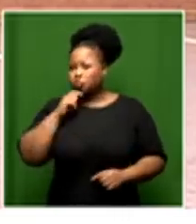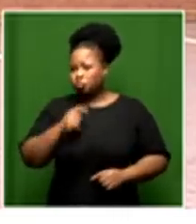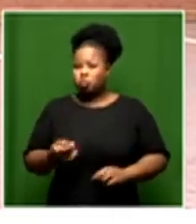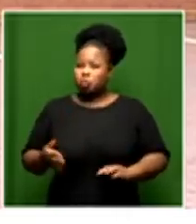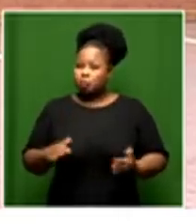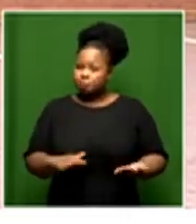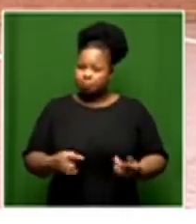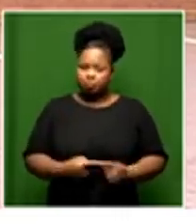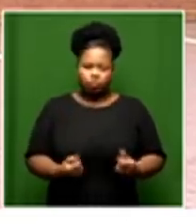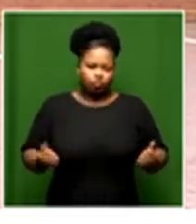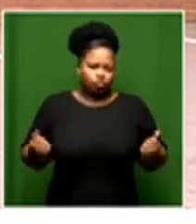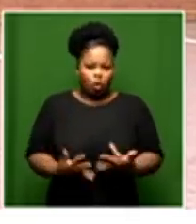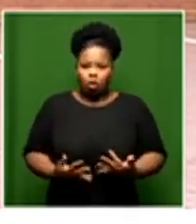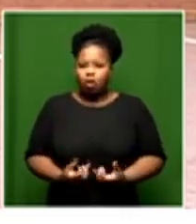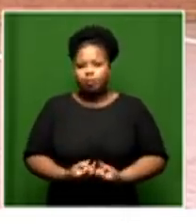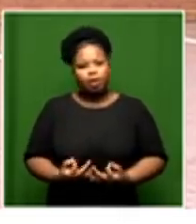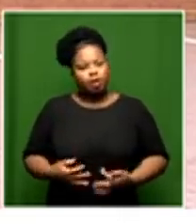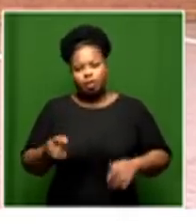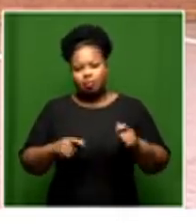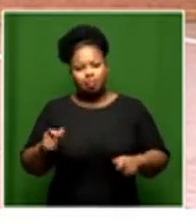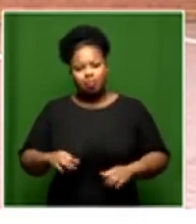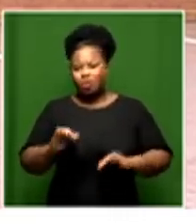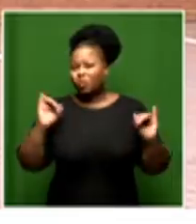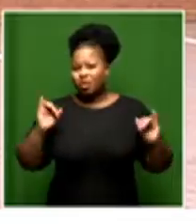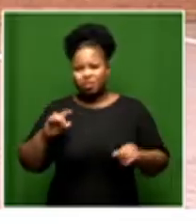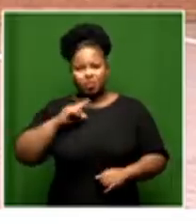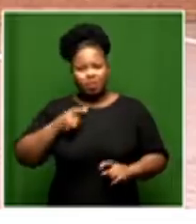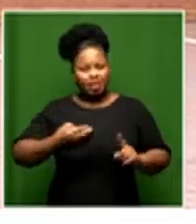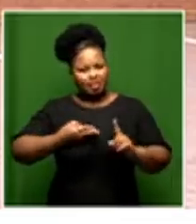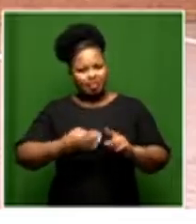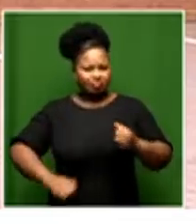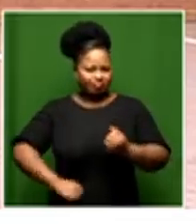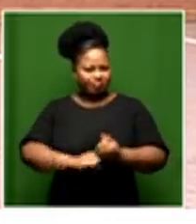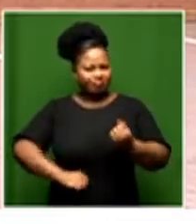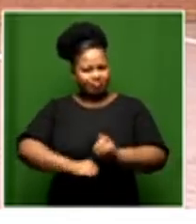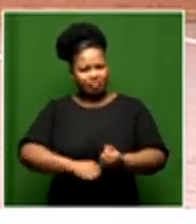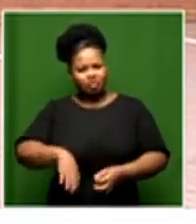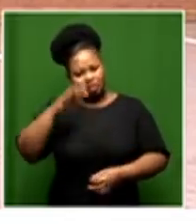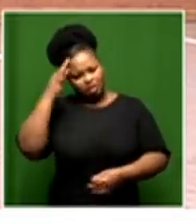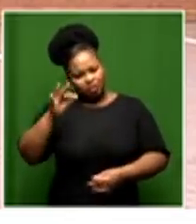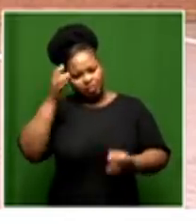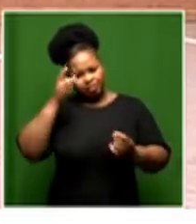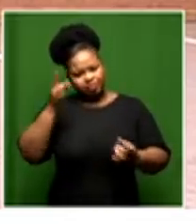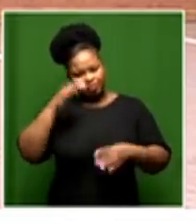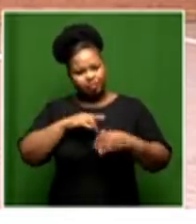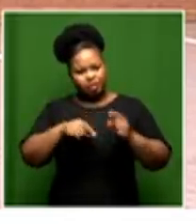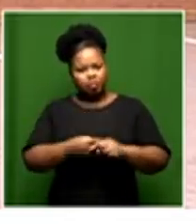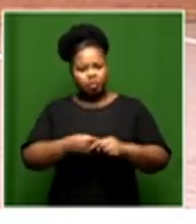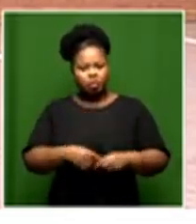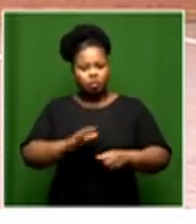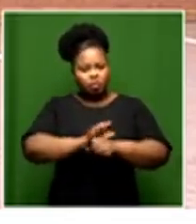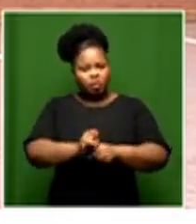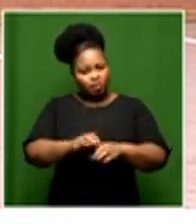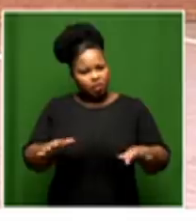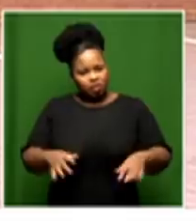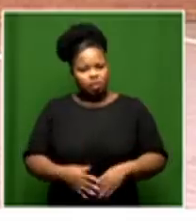come as a shock to the nation, more especially because, he was behind government's messaging around COVID-19. And some would say